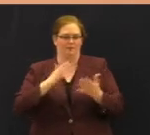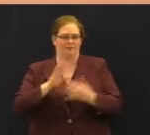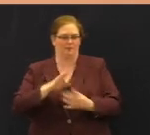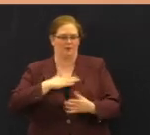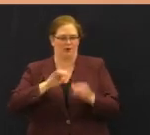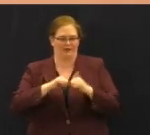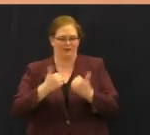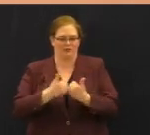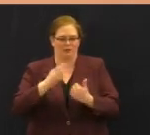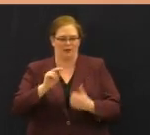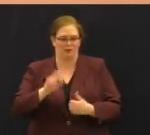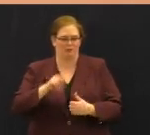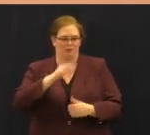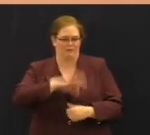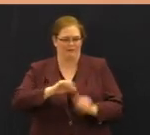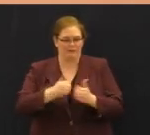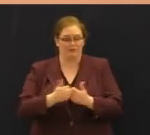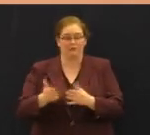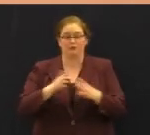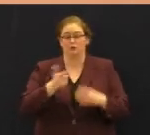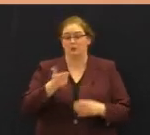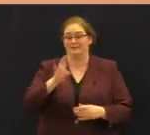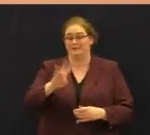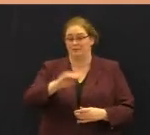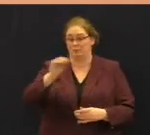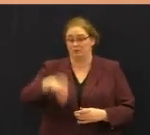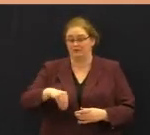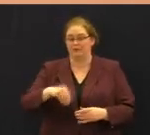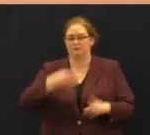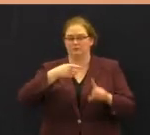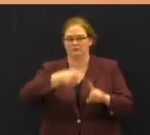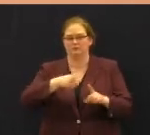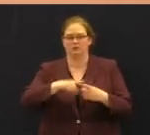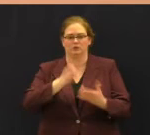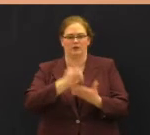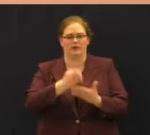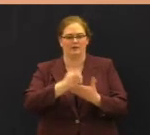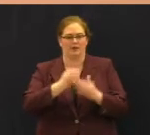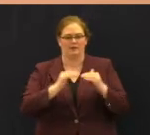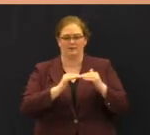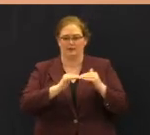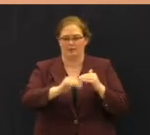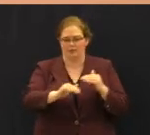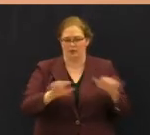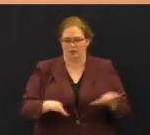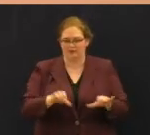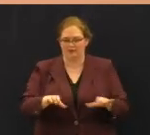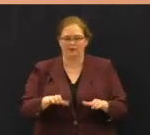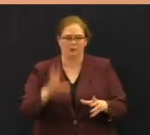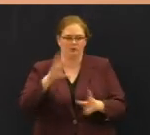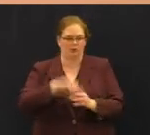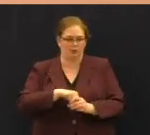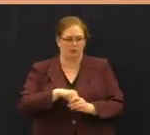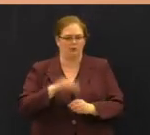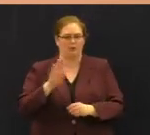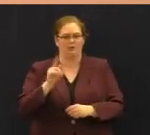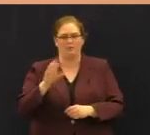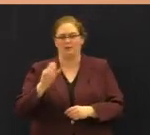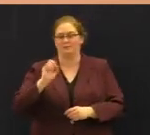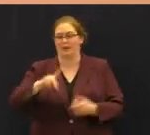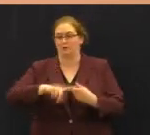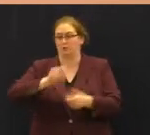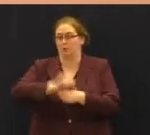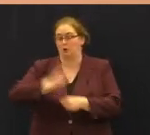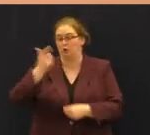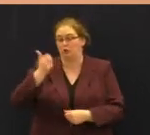then 27% was allocated towards economic stabilization activities, which included our Bucks Back to Work grants